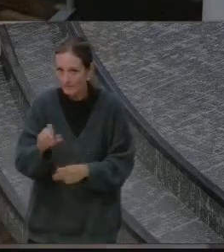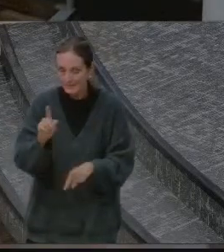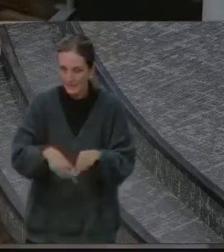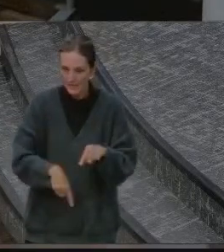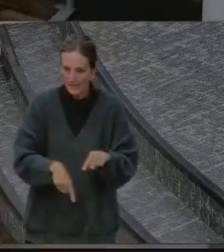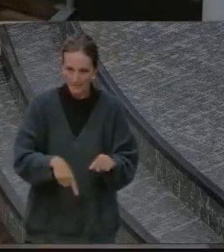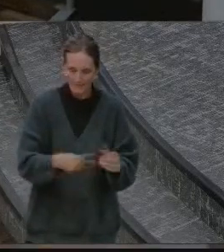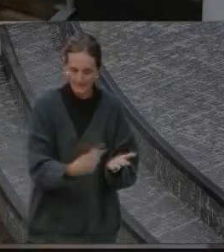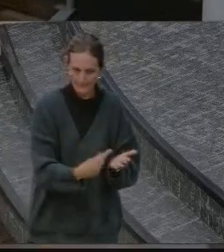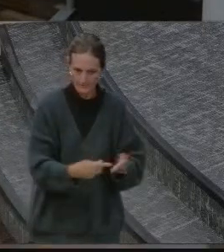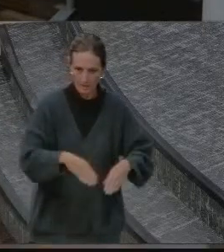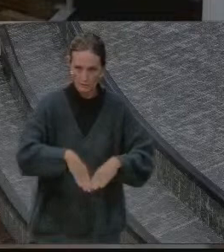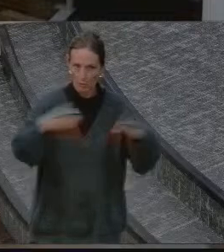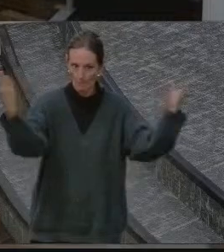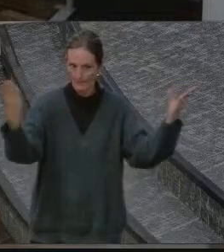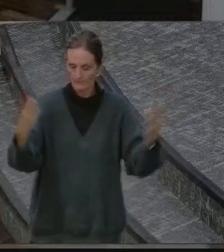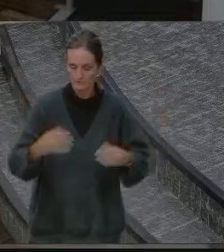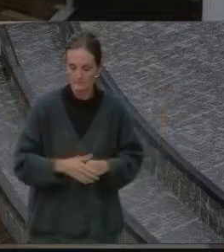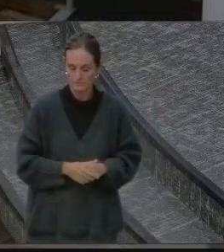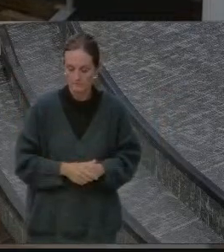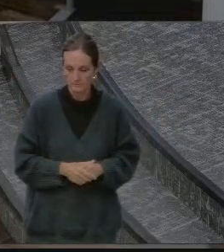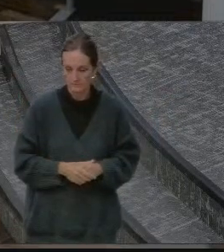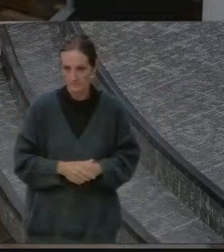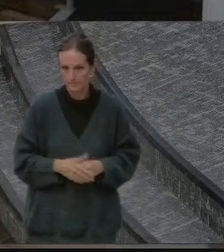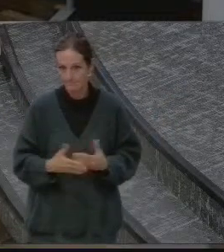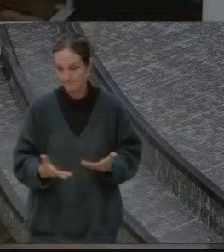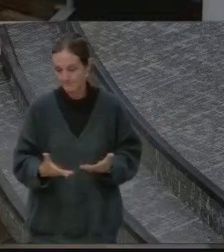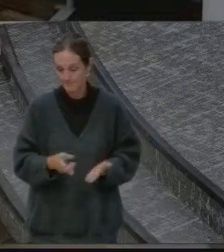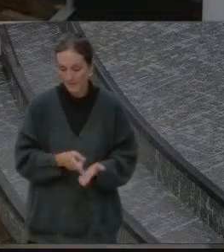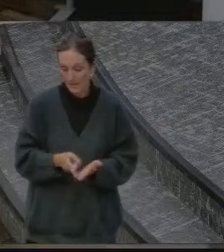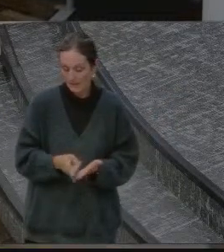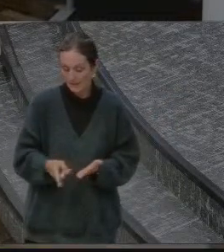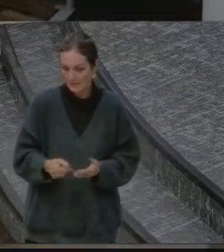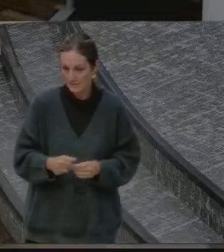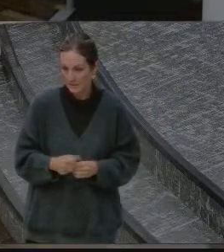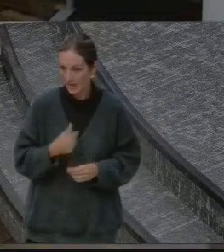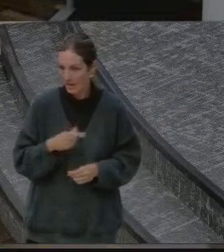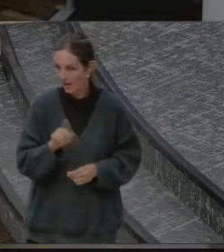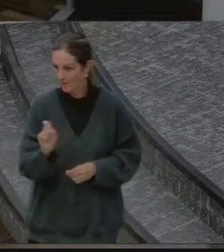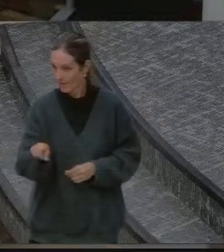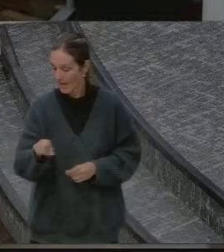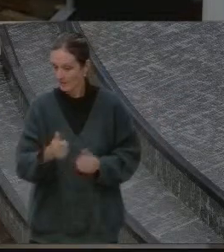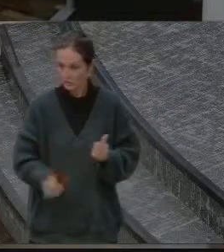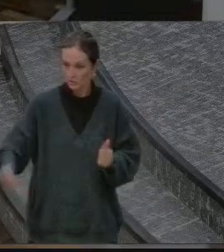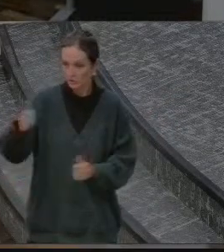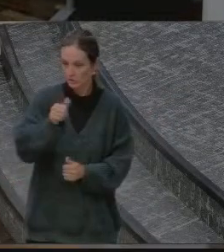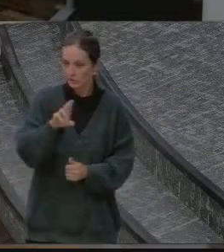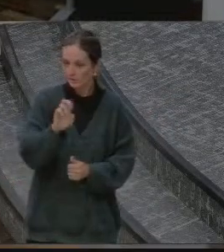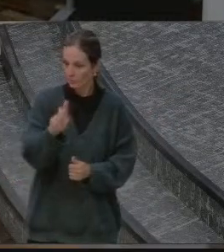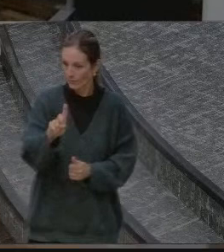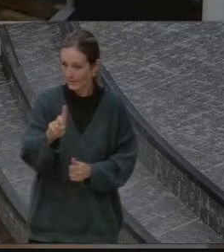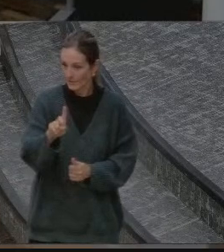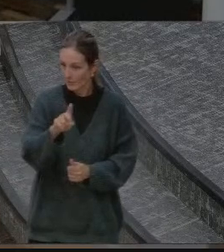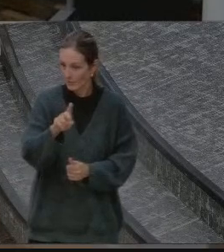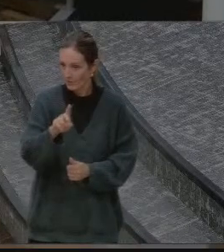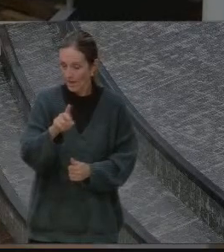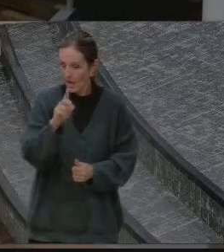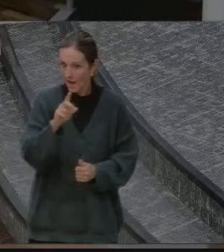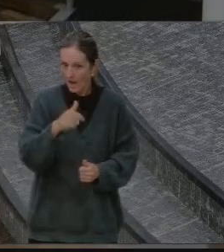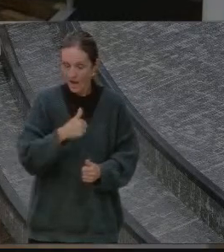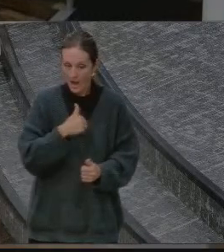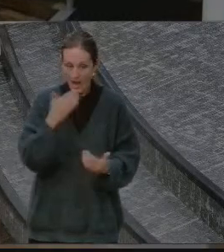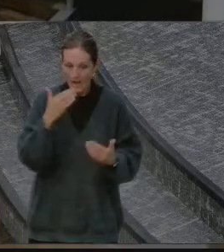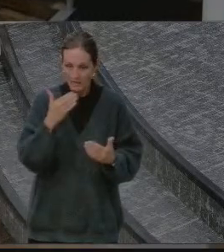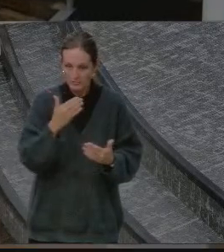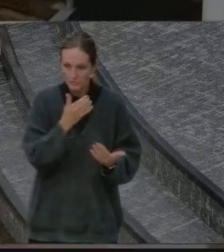discussed openly. Frankly, I don't ask Chief Reed what is in it because I don't want to know either. That needs to be